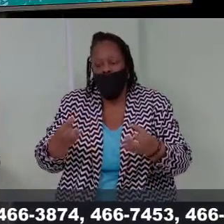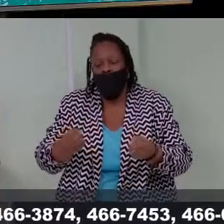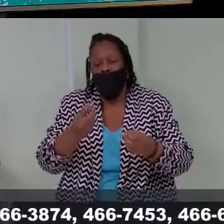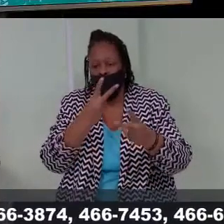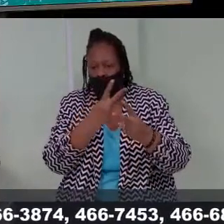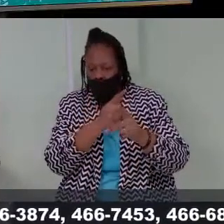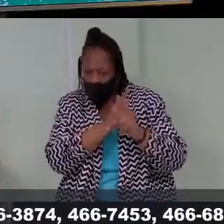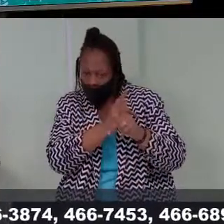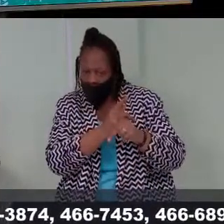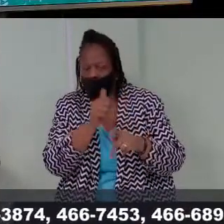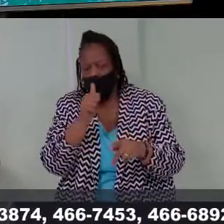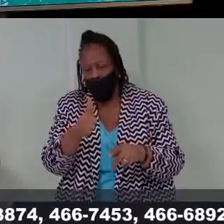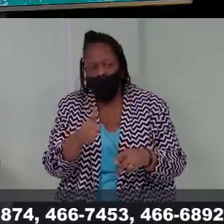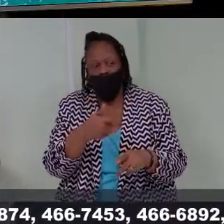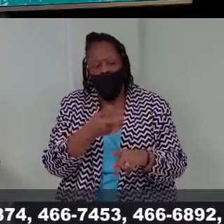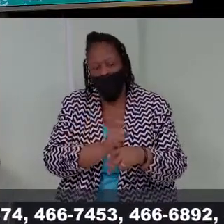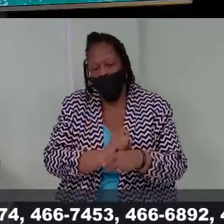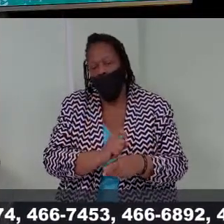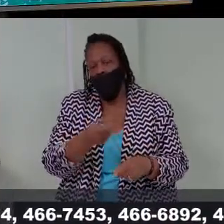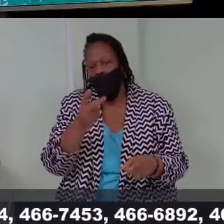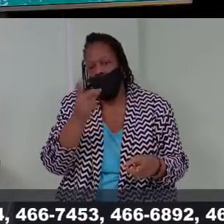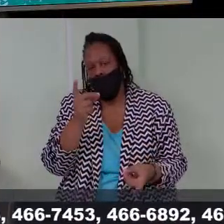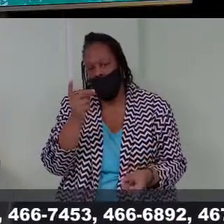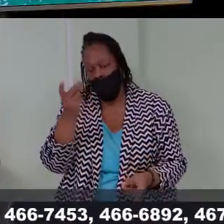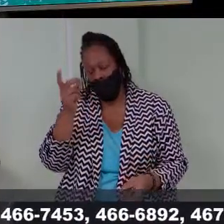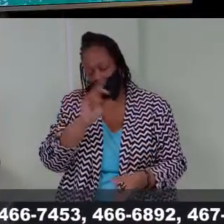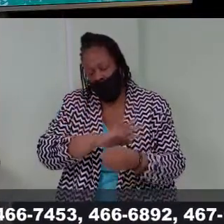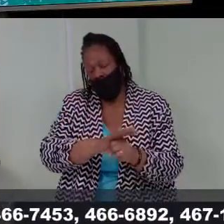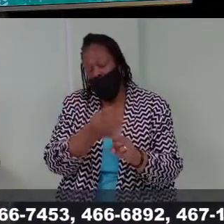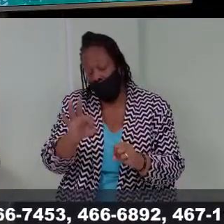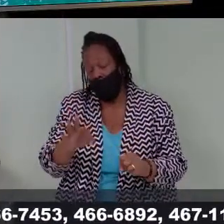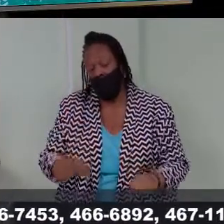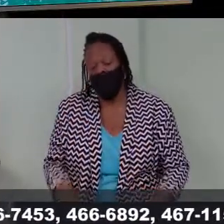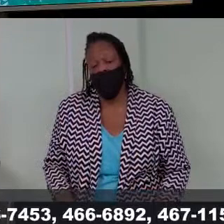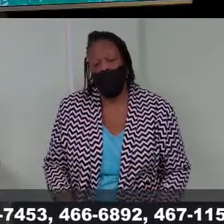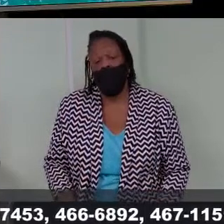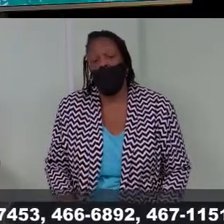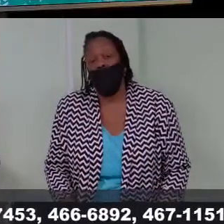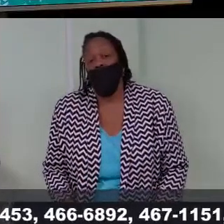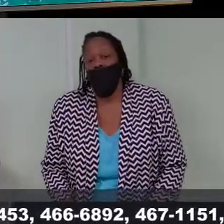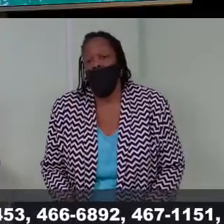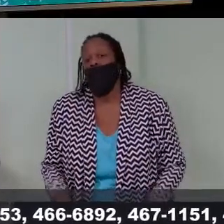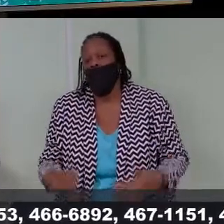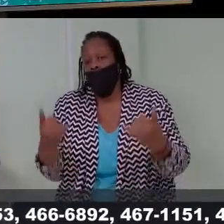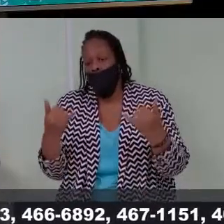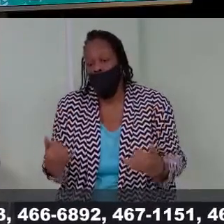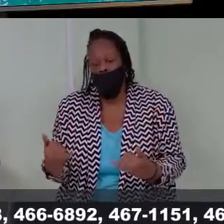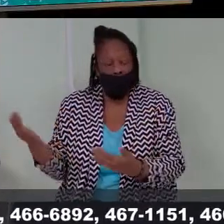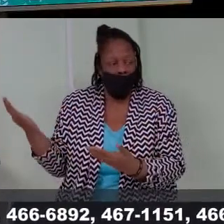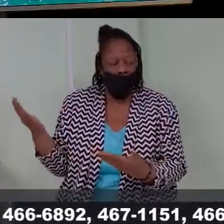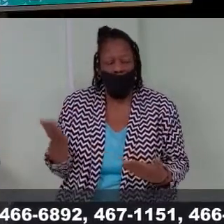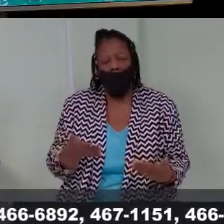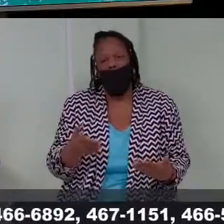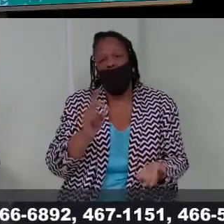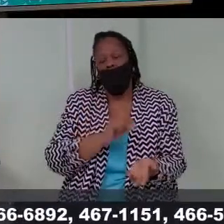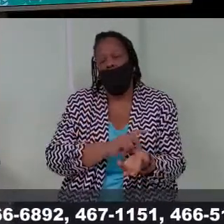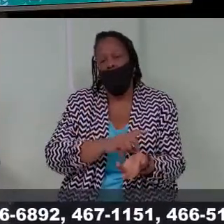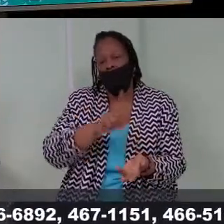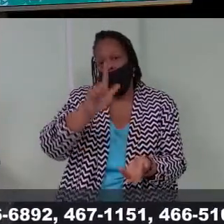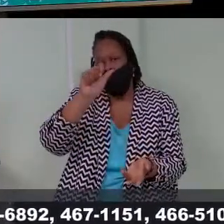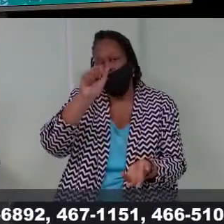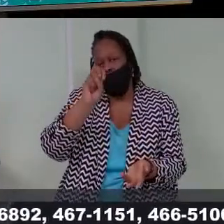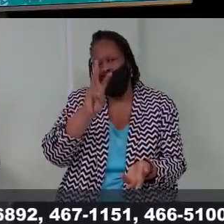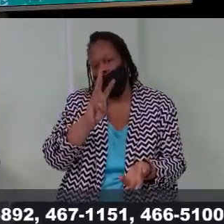I now invite our Chief Medical Officer, Dr. Hazel Laws, who will present us with the Health Emergency Operations